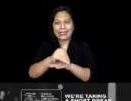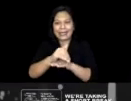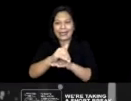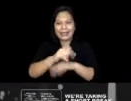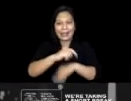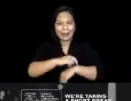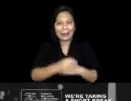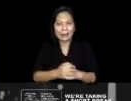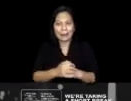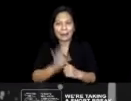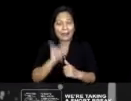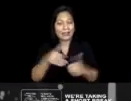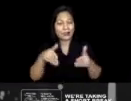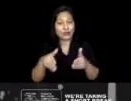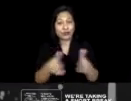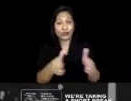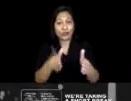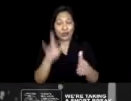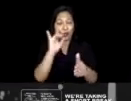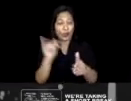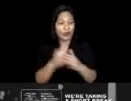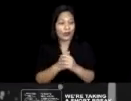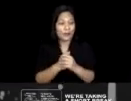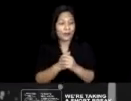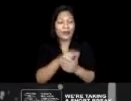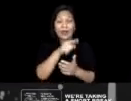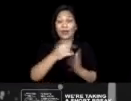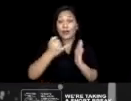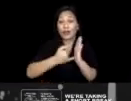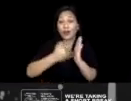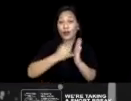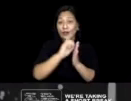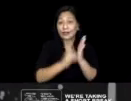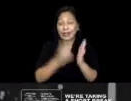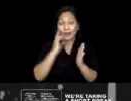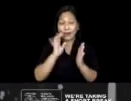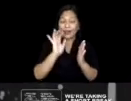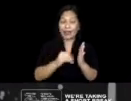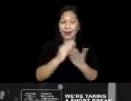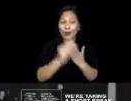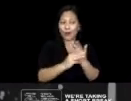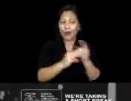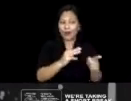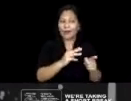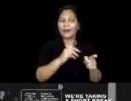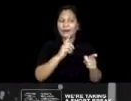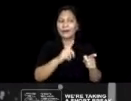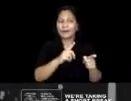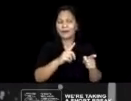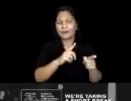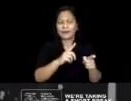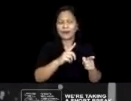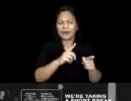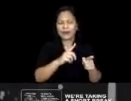our street. And the art design for 16 Hudson was loosely based around one